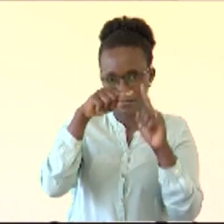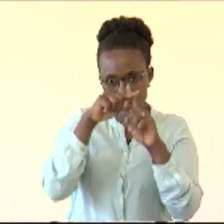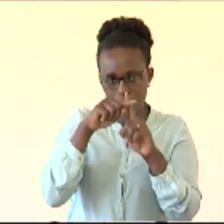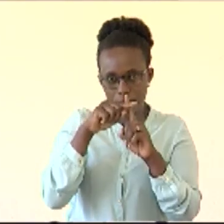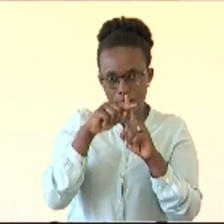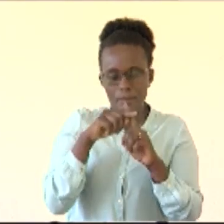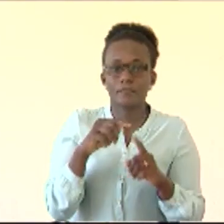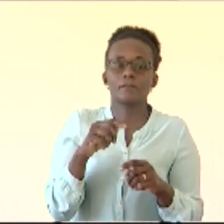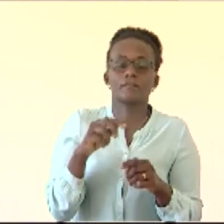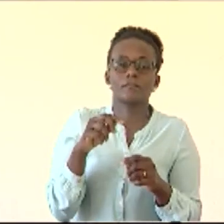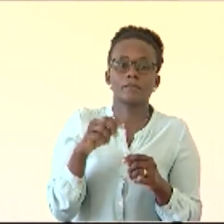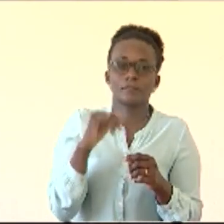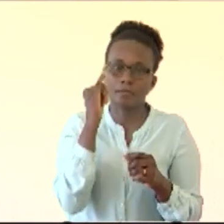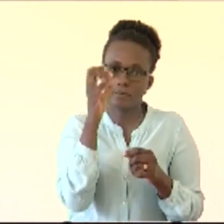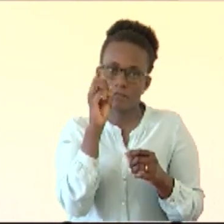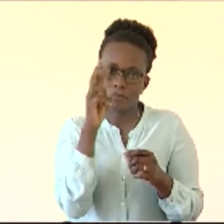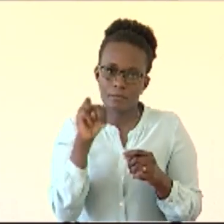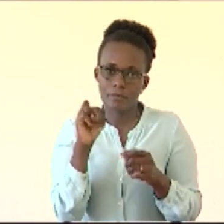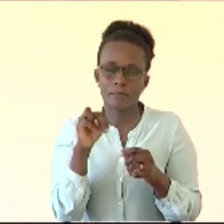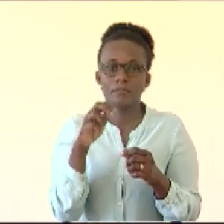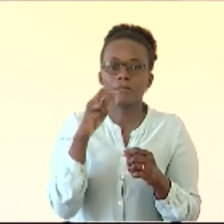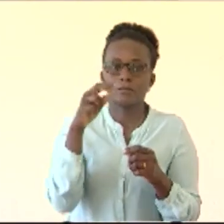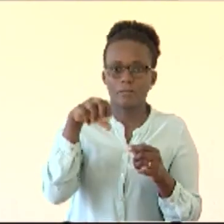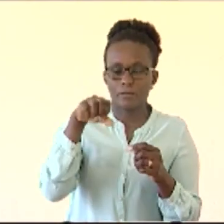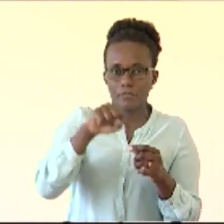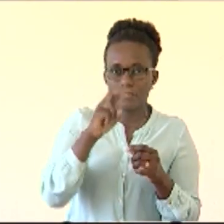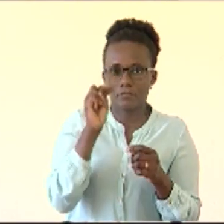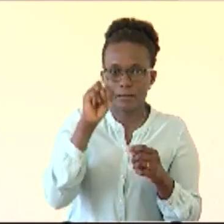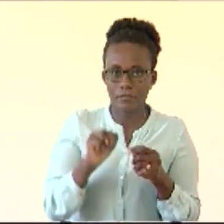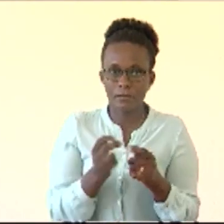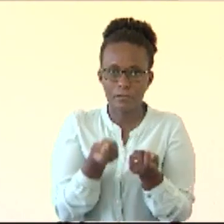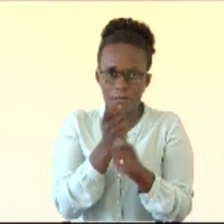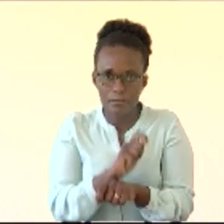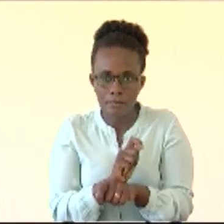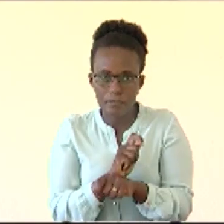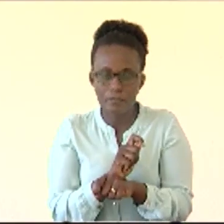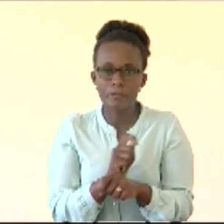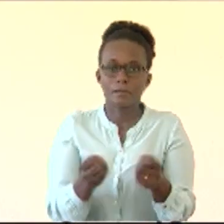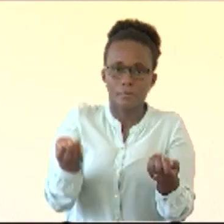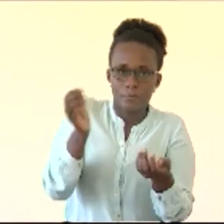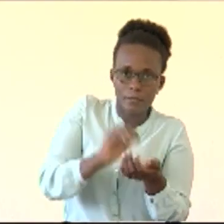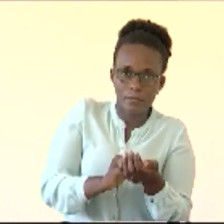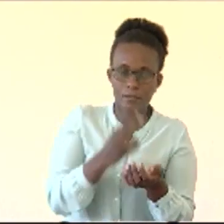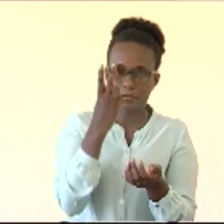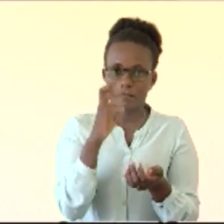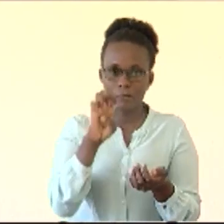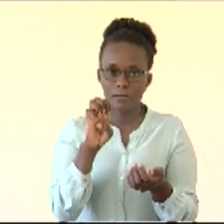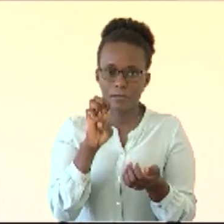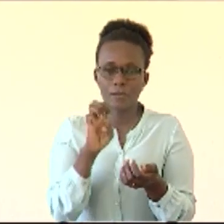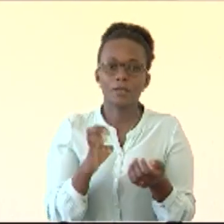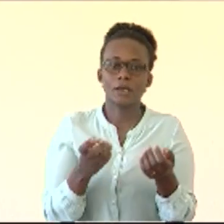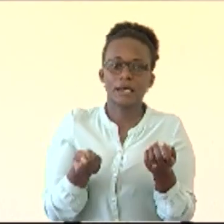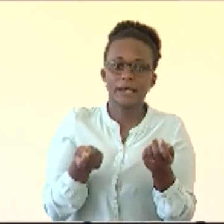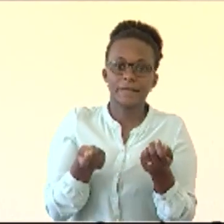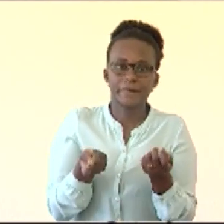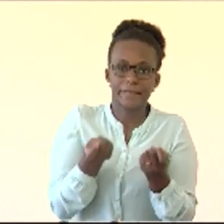the ions of tin 2 will move to the cathode. And once they reach at the cathode, they will gain the electrons.